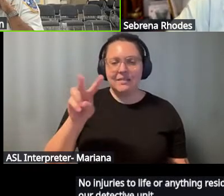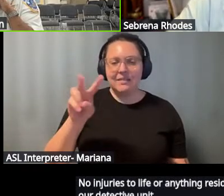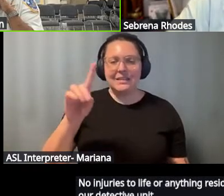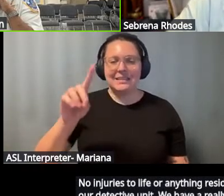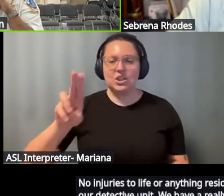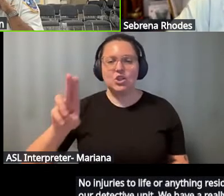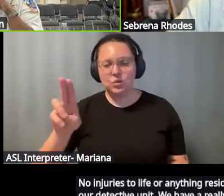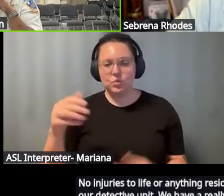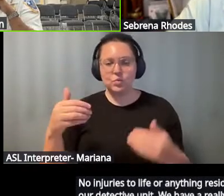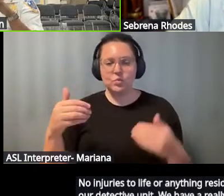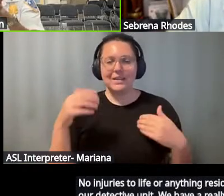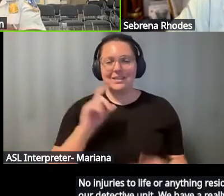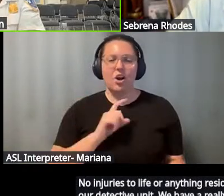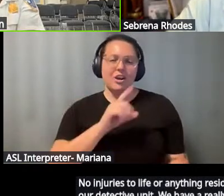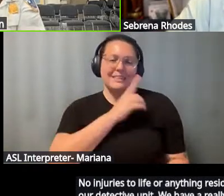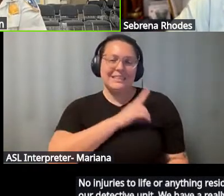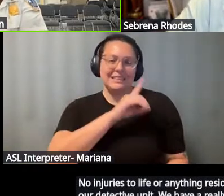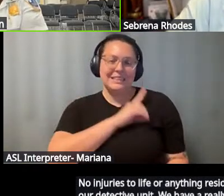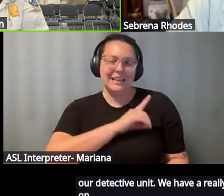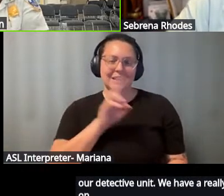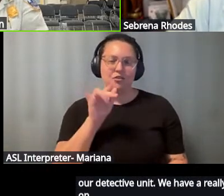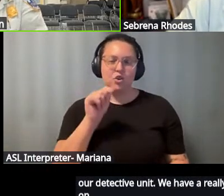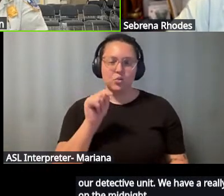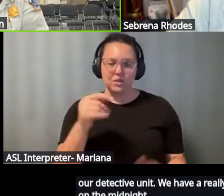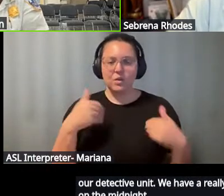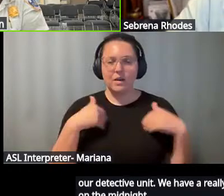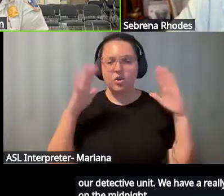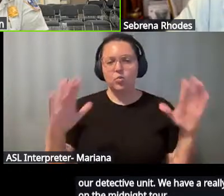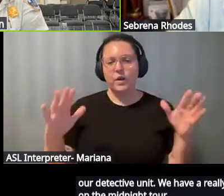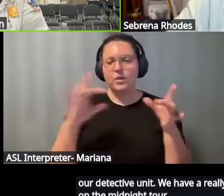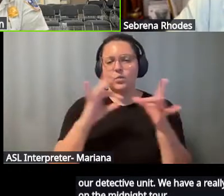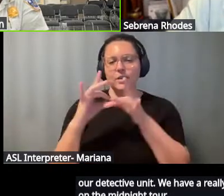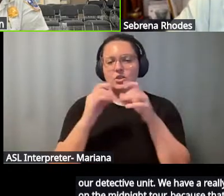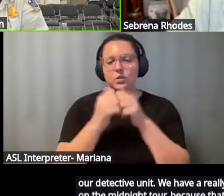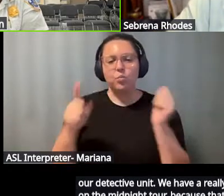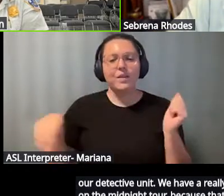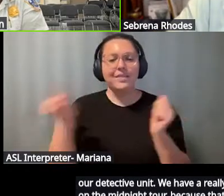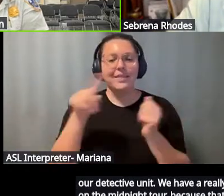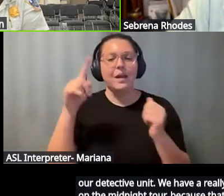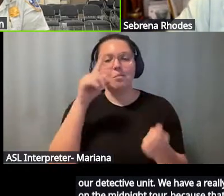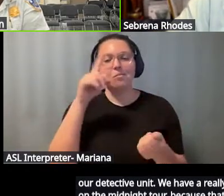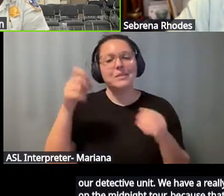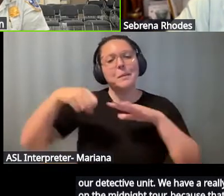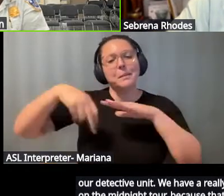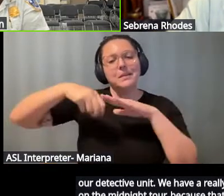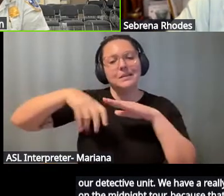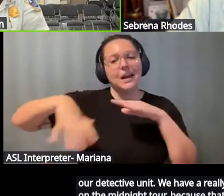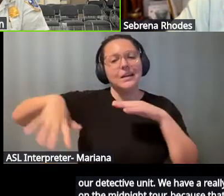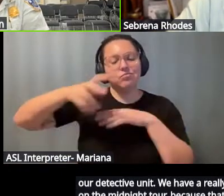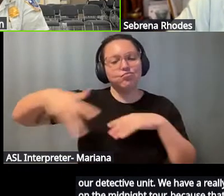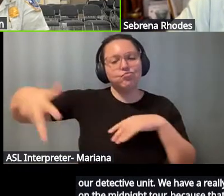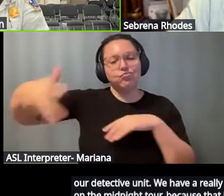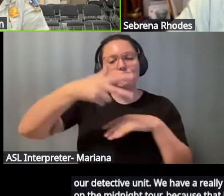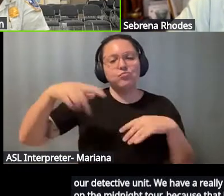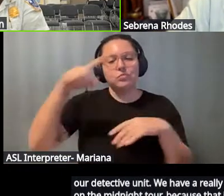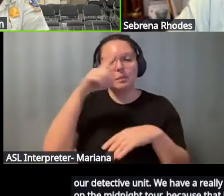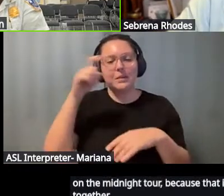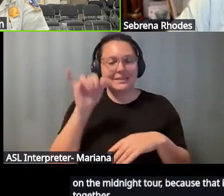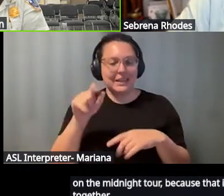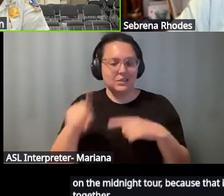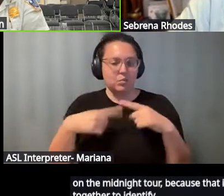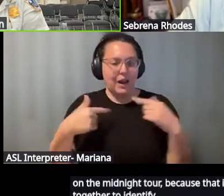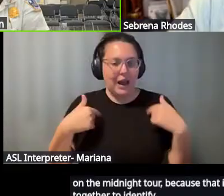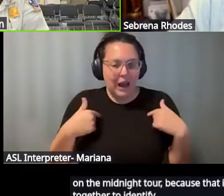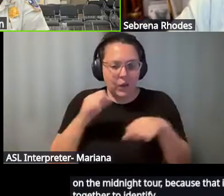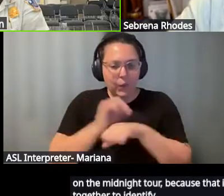great relationship with them, especially on the midnight tour, because that is the tour that I work. So we do work a lot together to